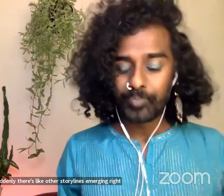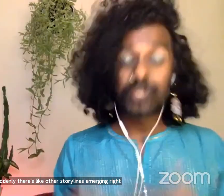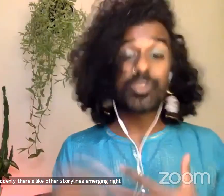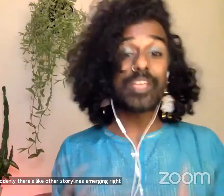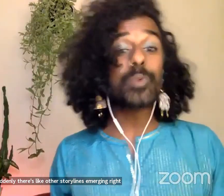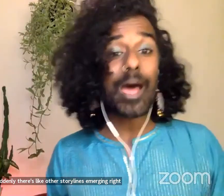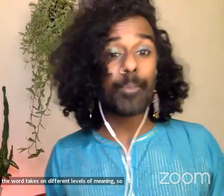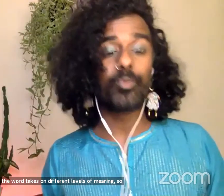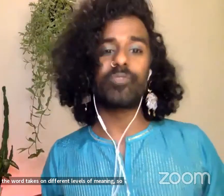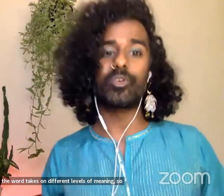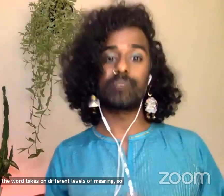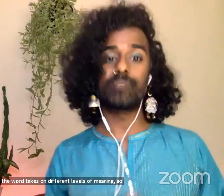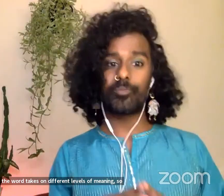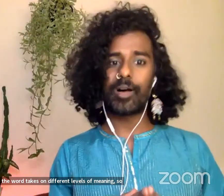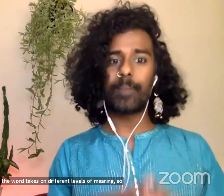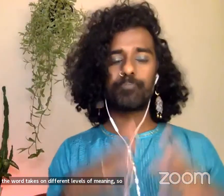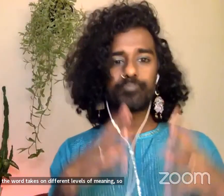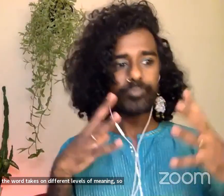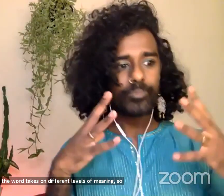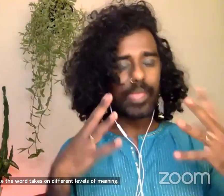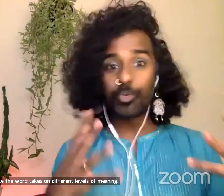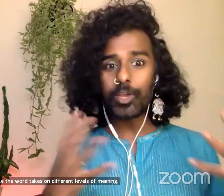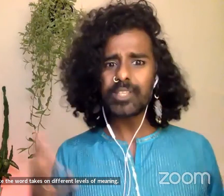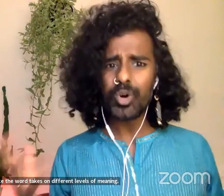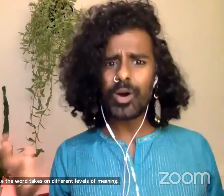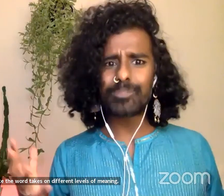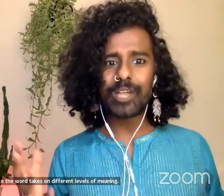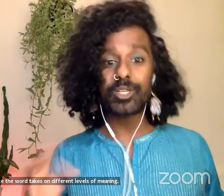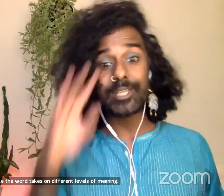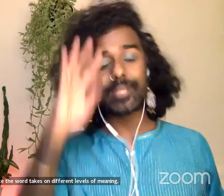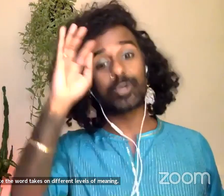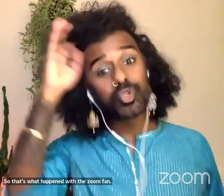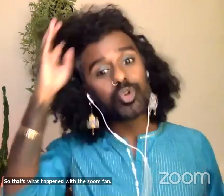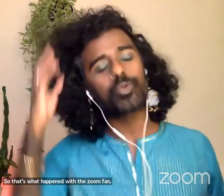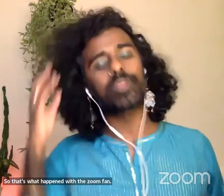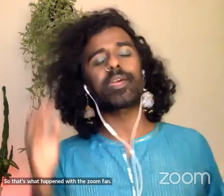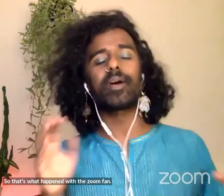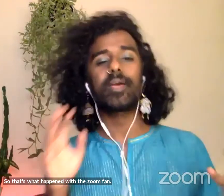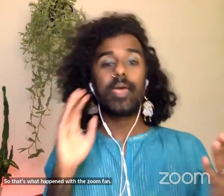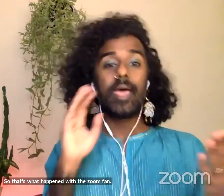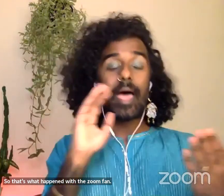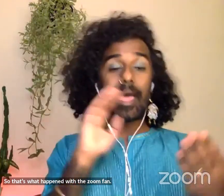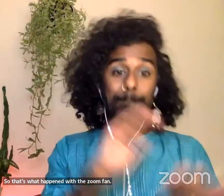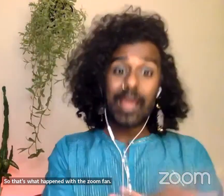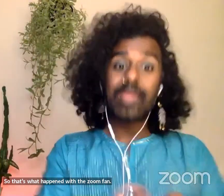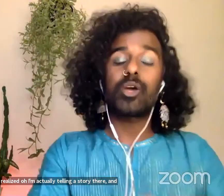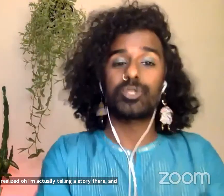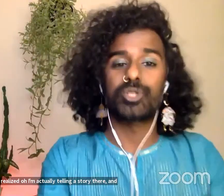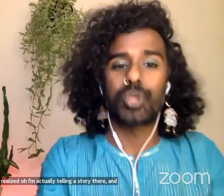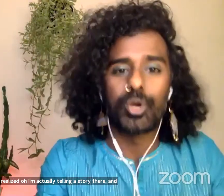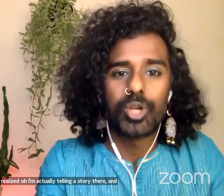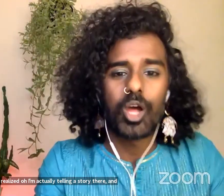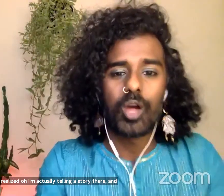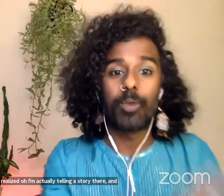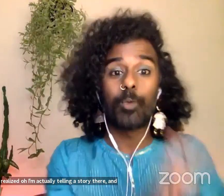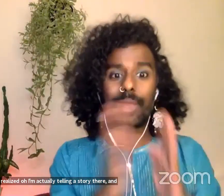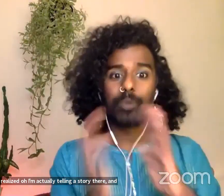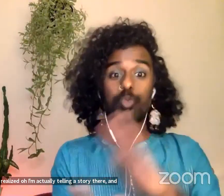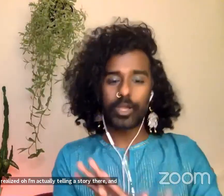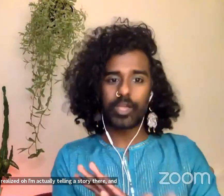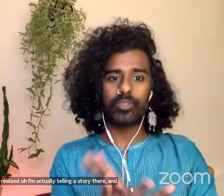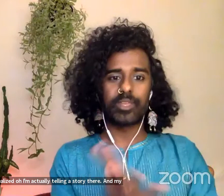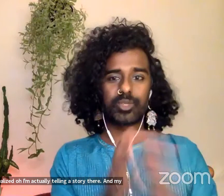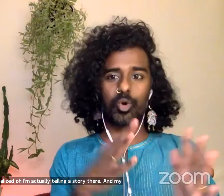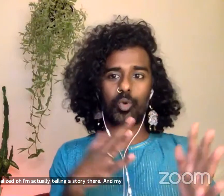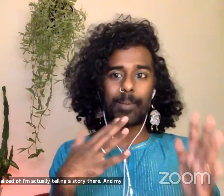meaning. So that's what happened with the Zomfam. I realized, oh, I'm actually telling a story there. And my concern when I